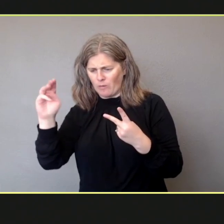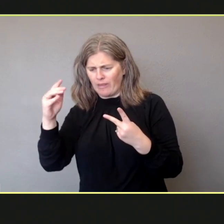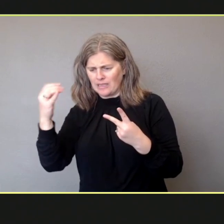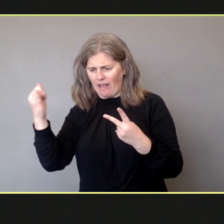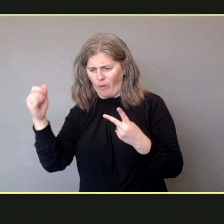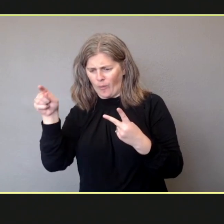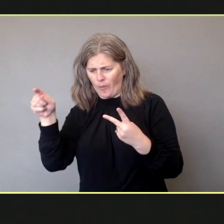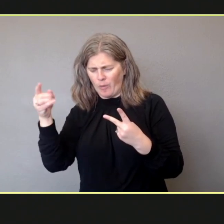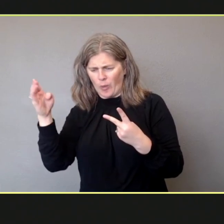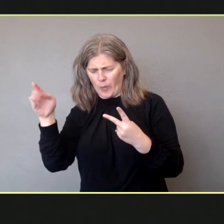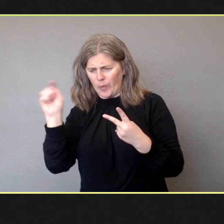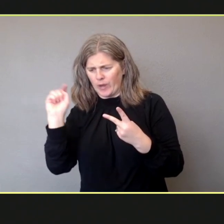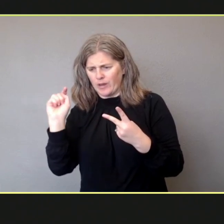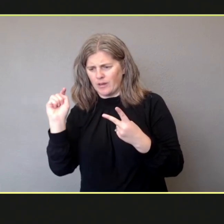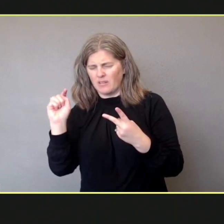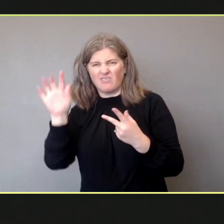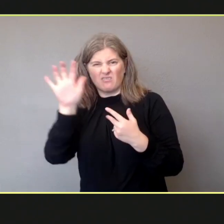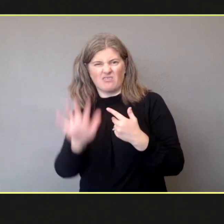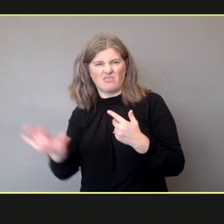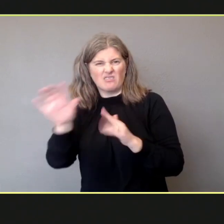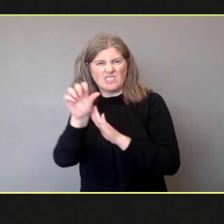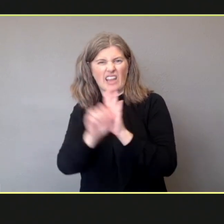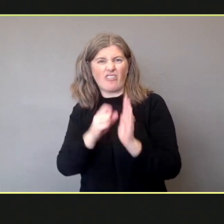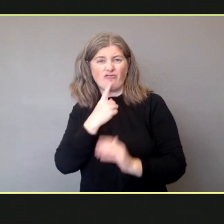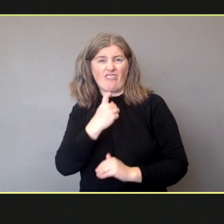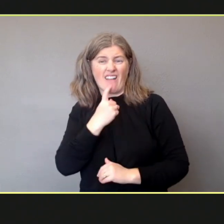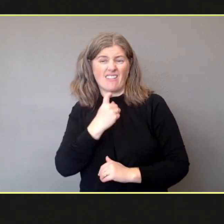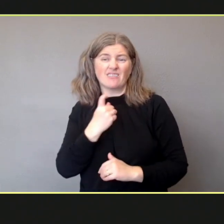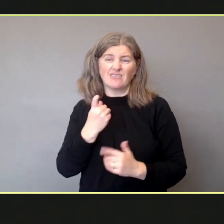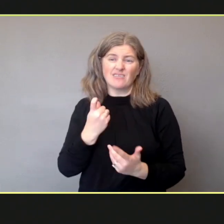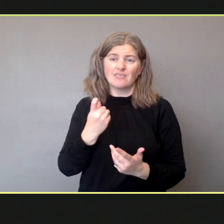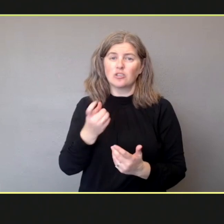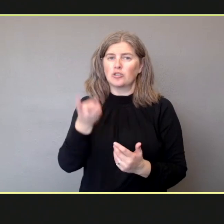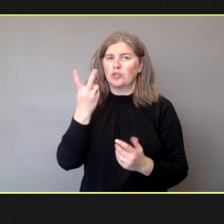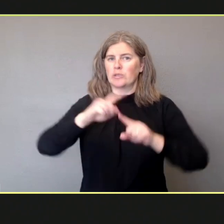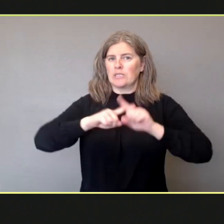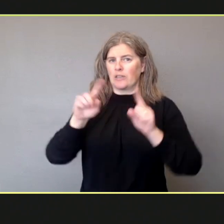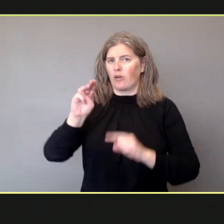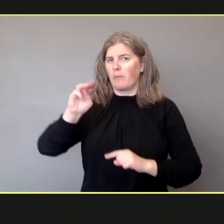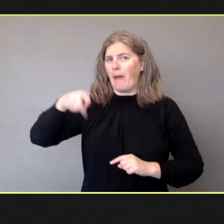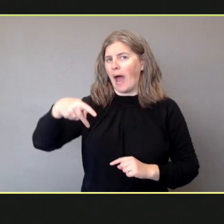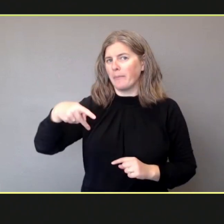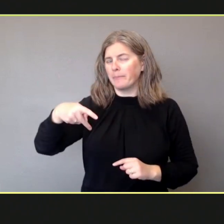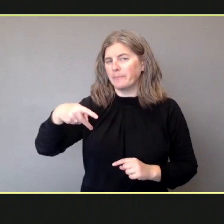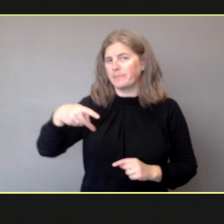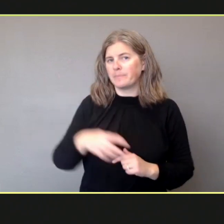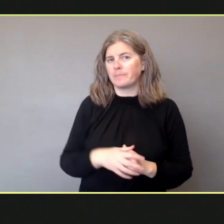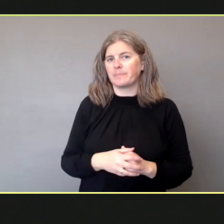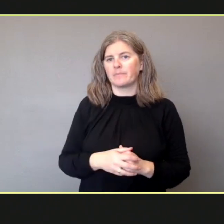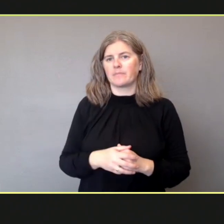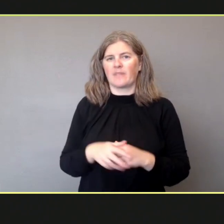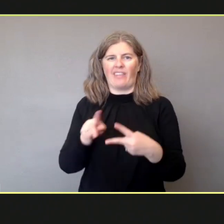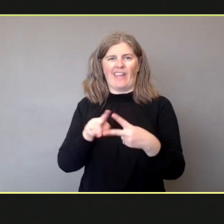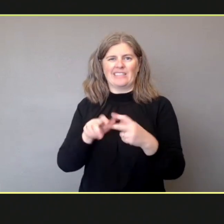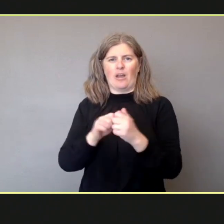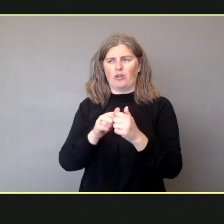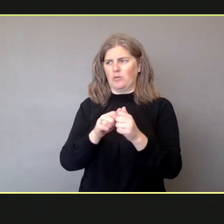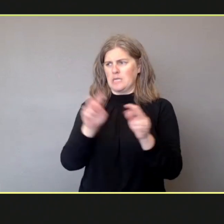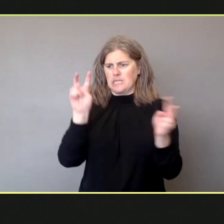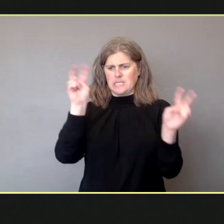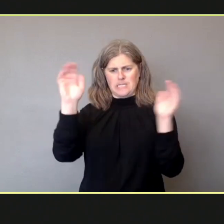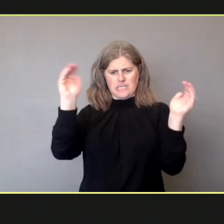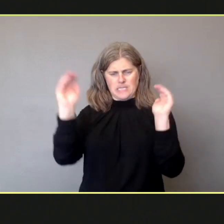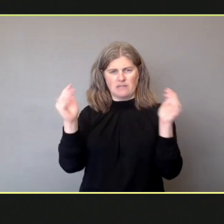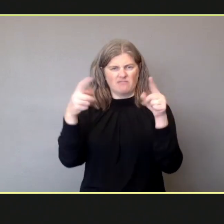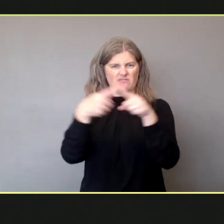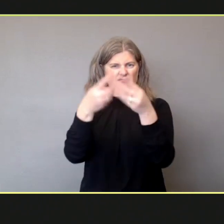that's blue, but the rest of the state is red. And so there are two different maps, but if you, that's how you resolve that discordance. And like